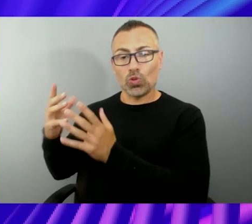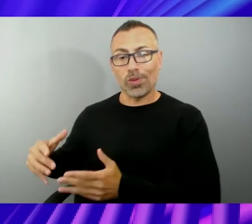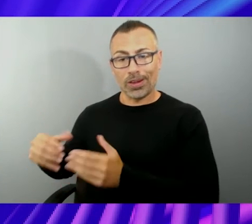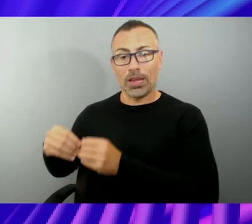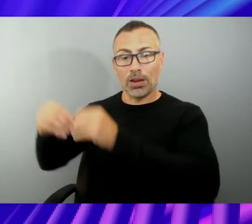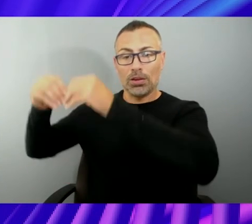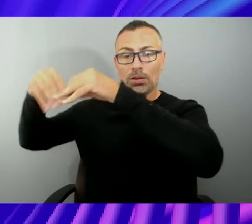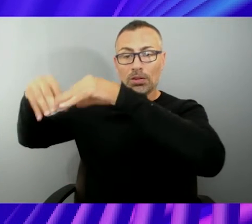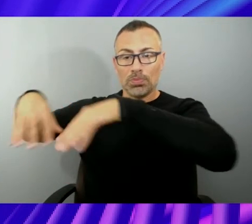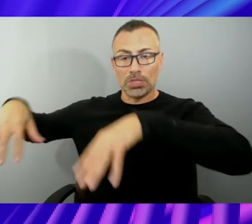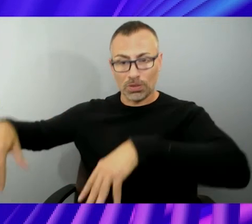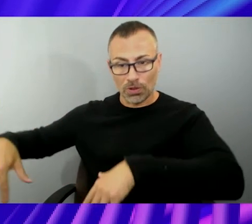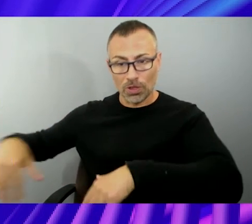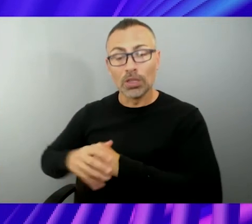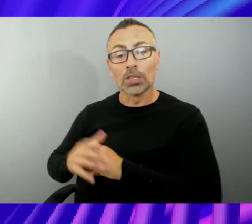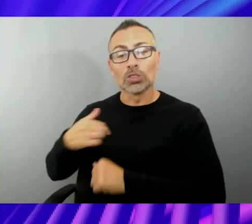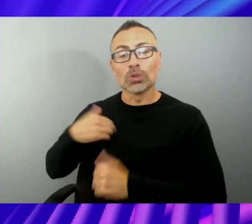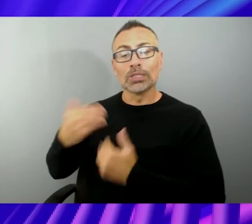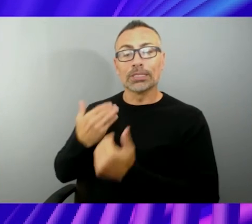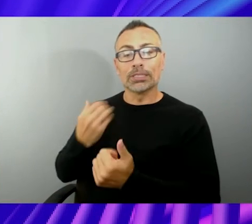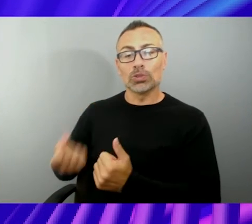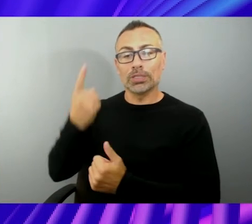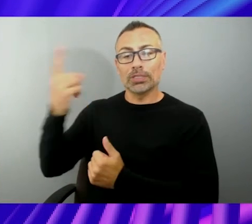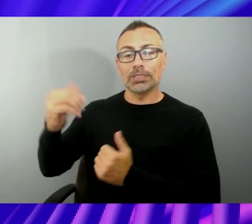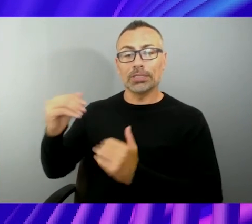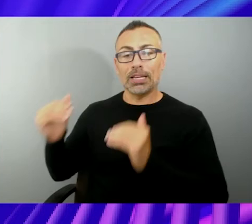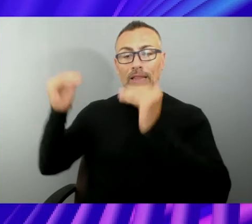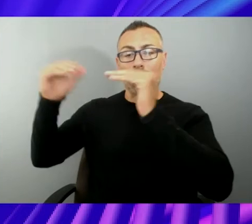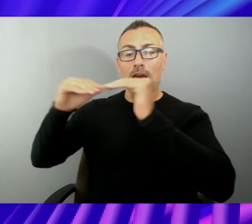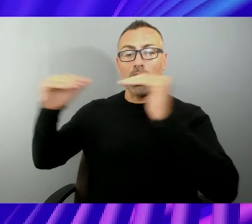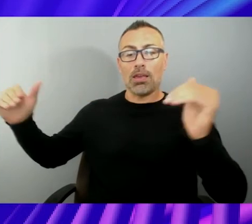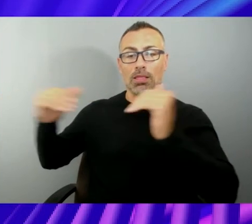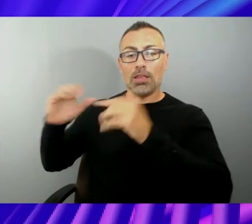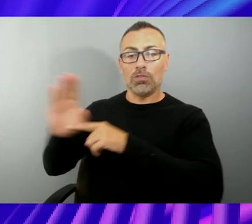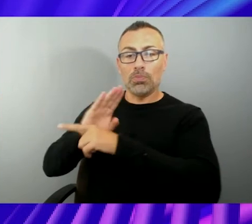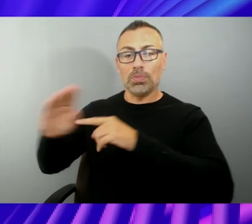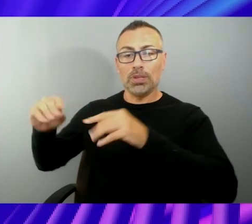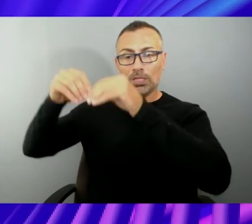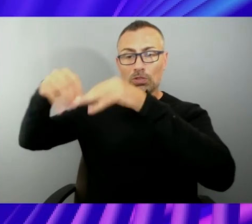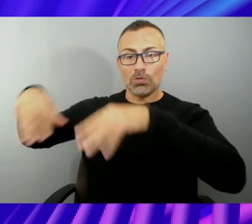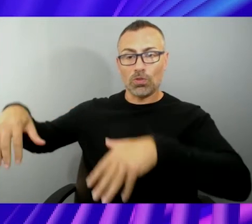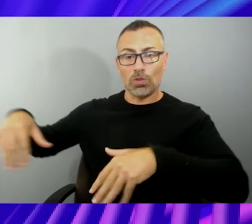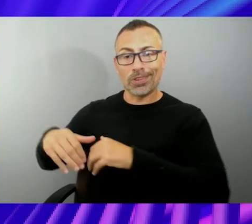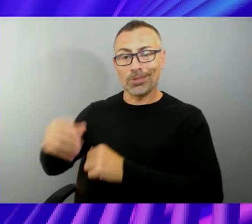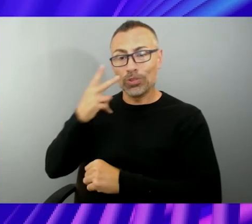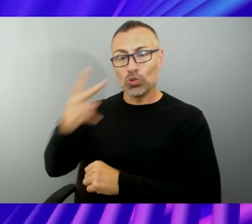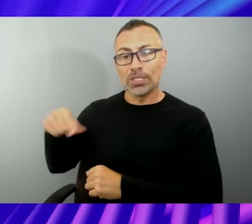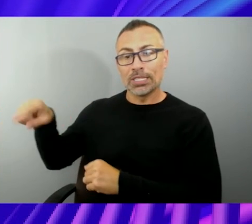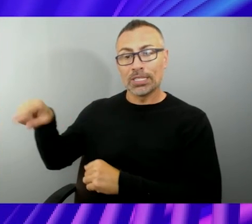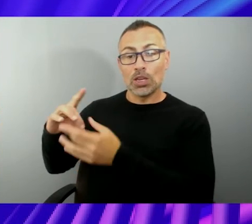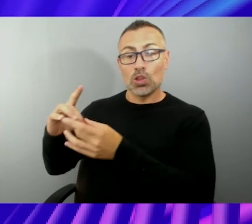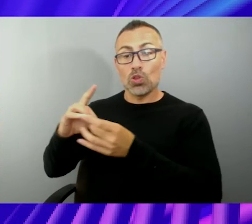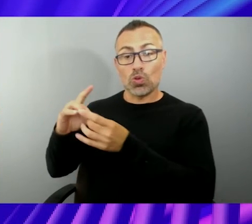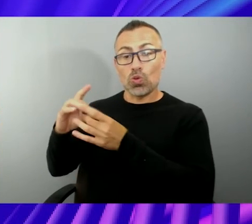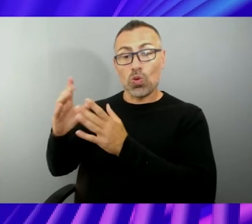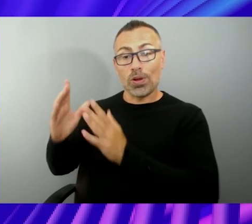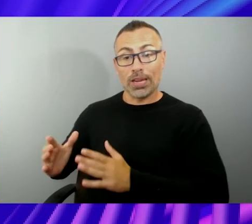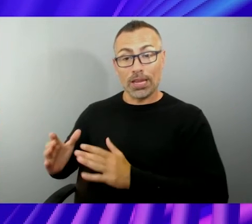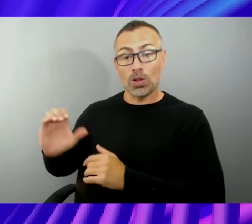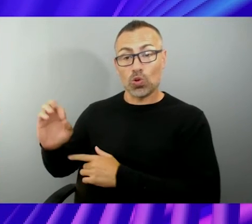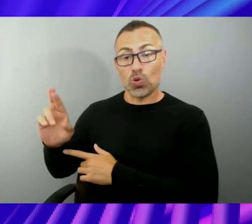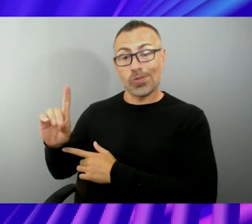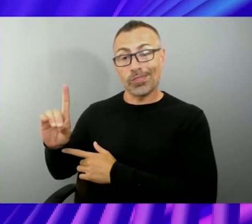to understand the high-level business flow, because once you see the coordinator, you will be able to understand at what flow